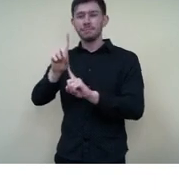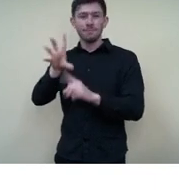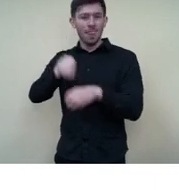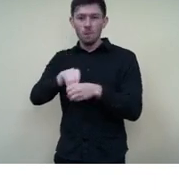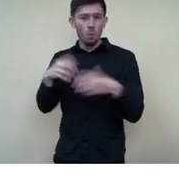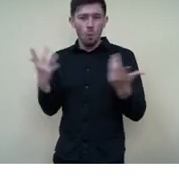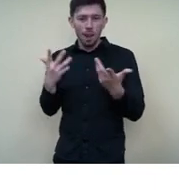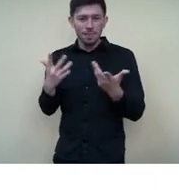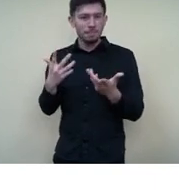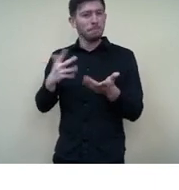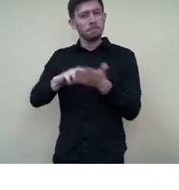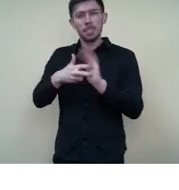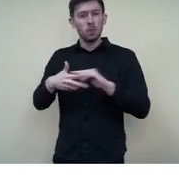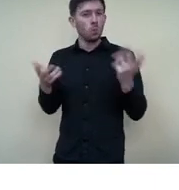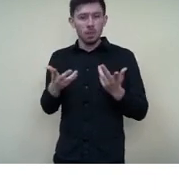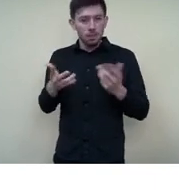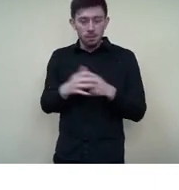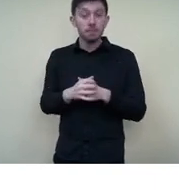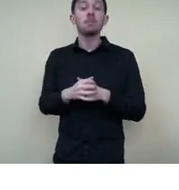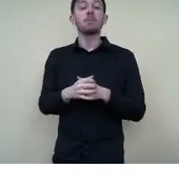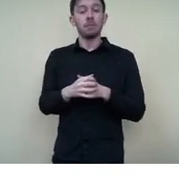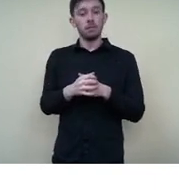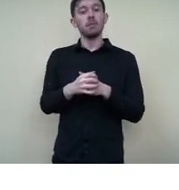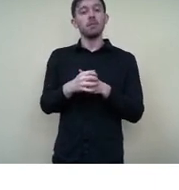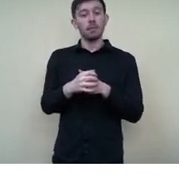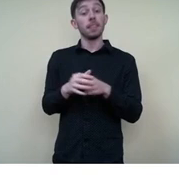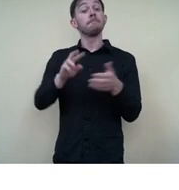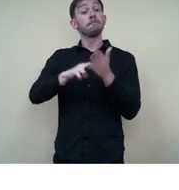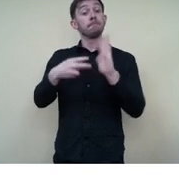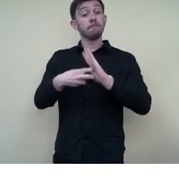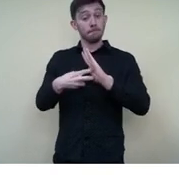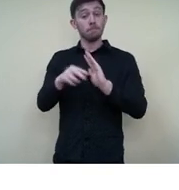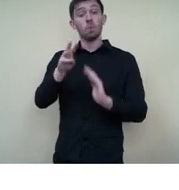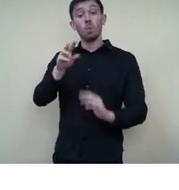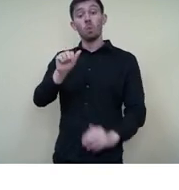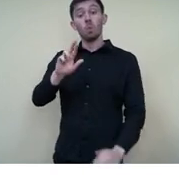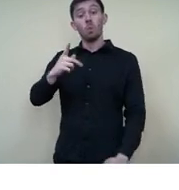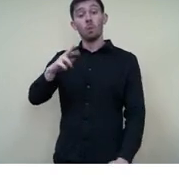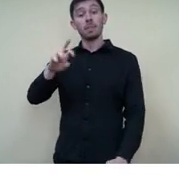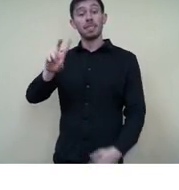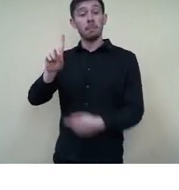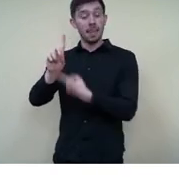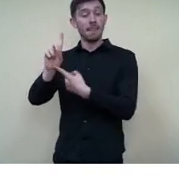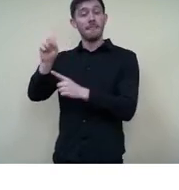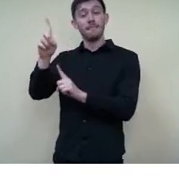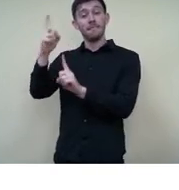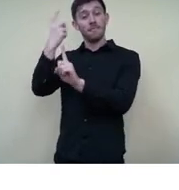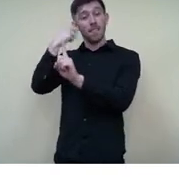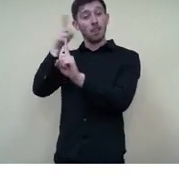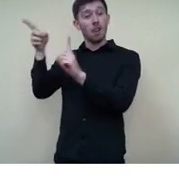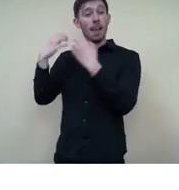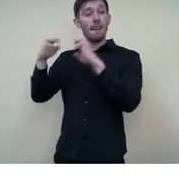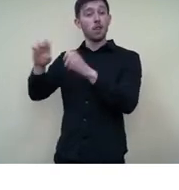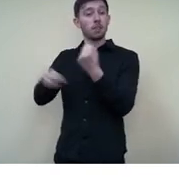it, essentially? And so at its baseline definition, Operation Warp Speed was a federal effort that supported multiple